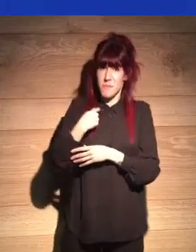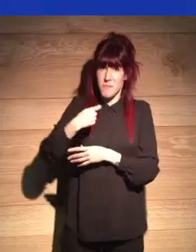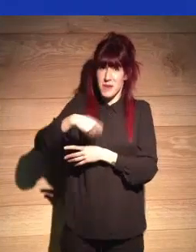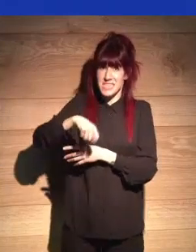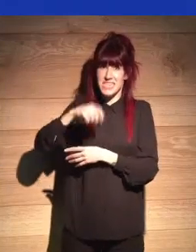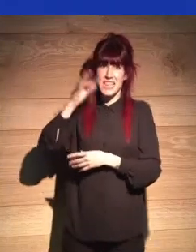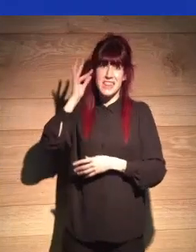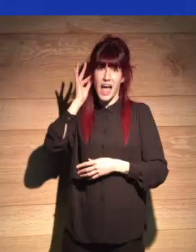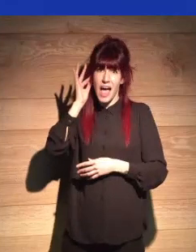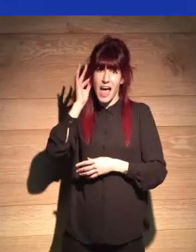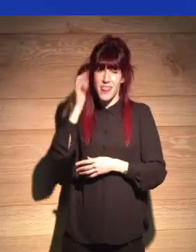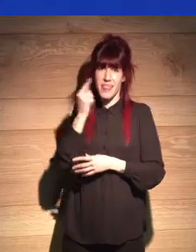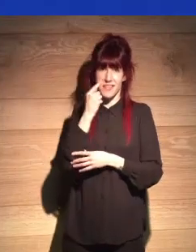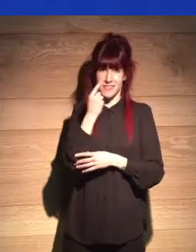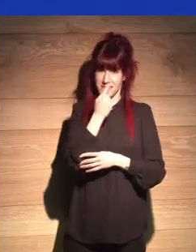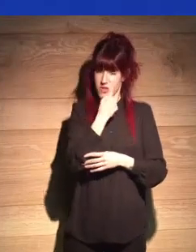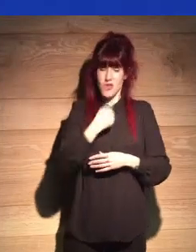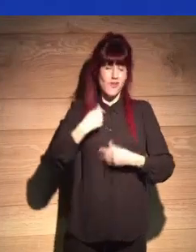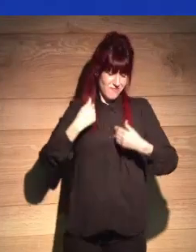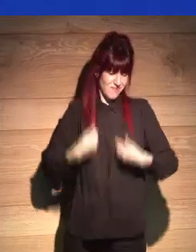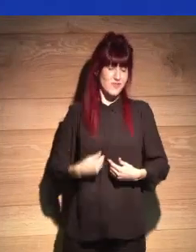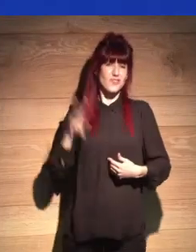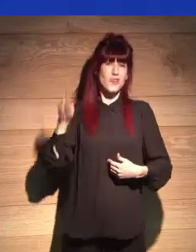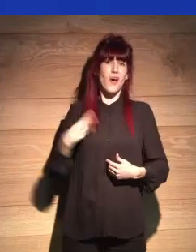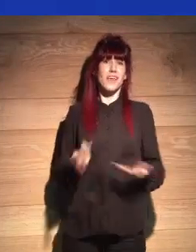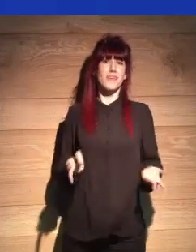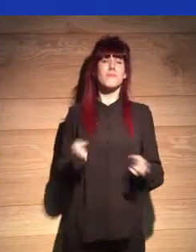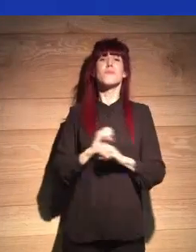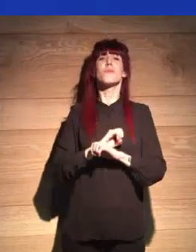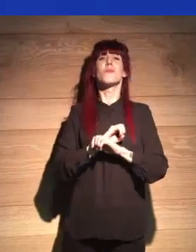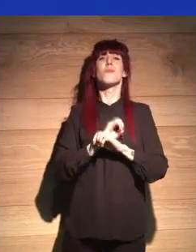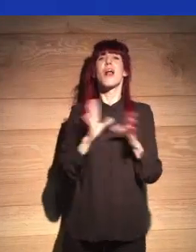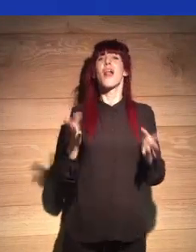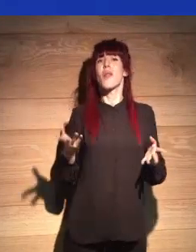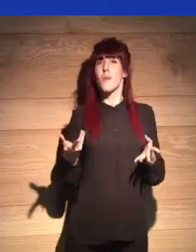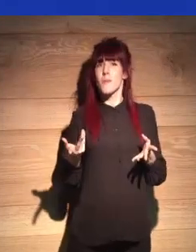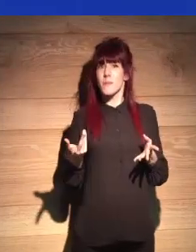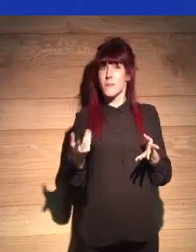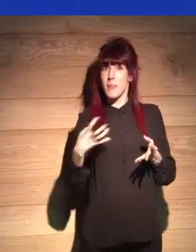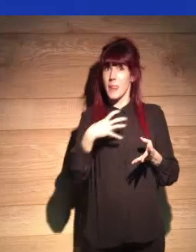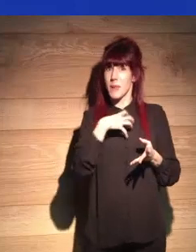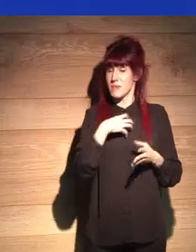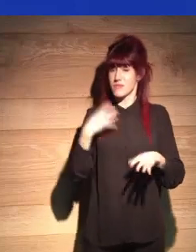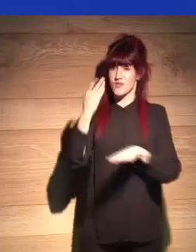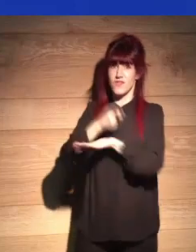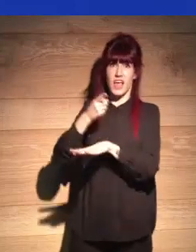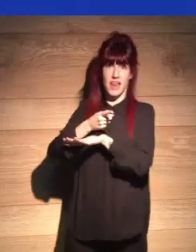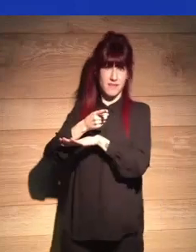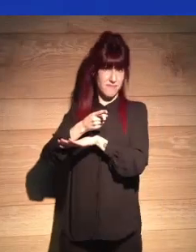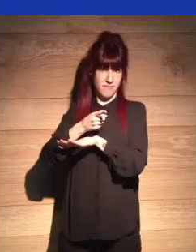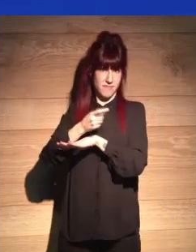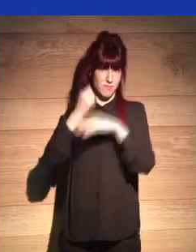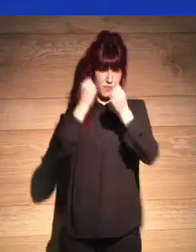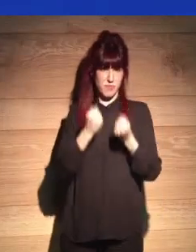as a president of this observatory, myself, well, we couldn't